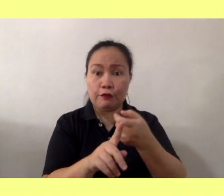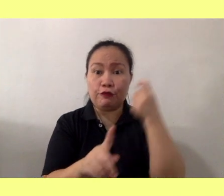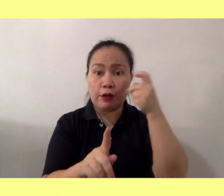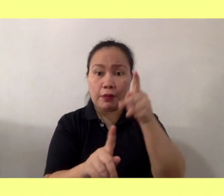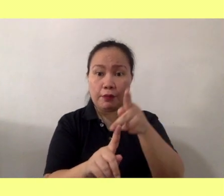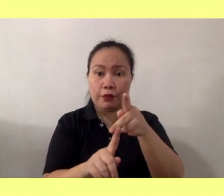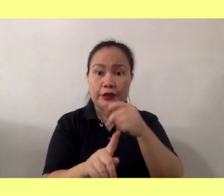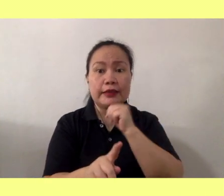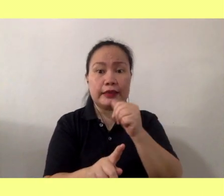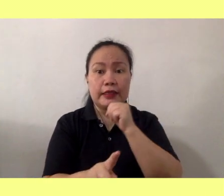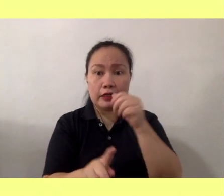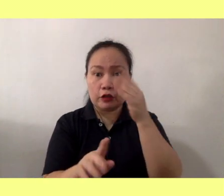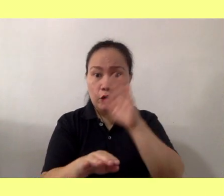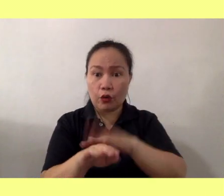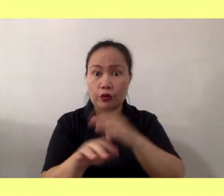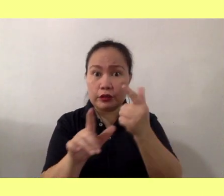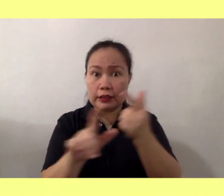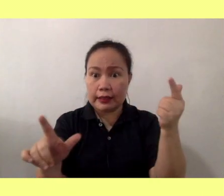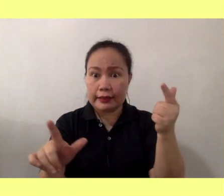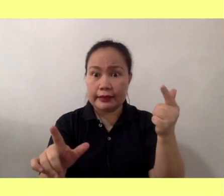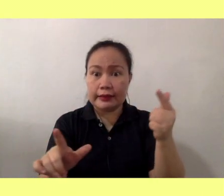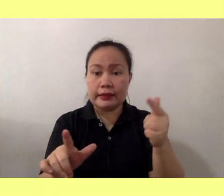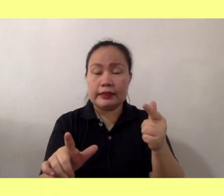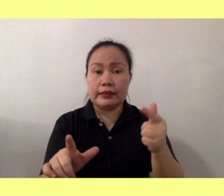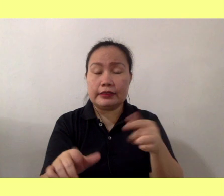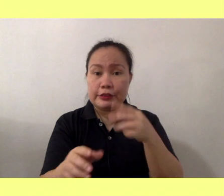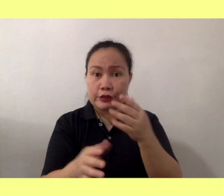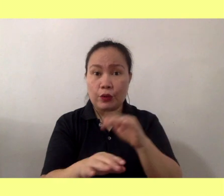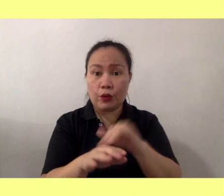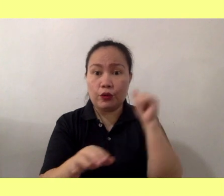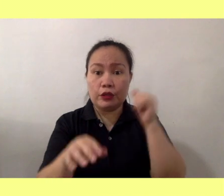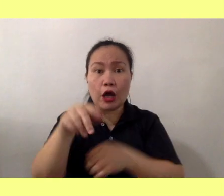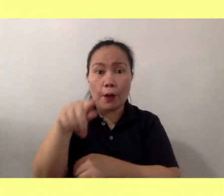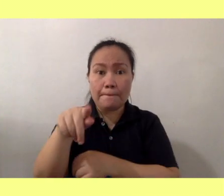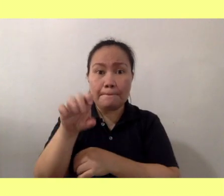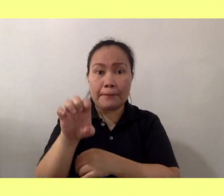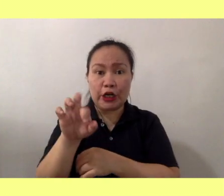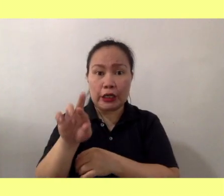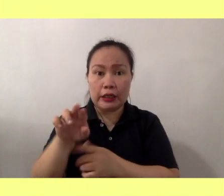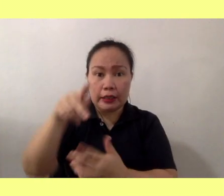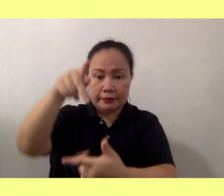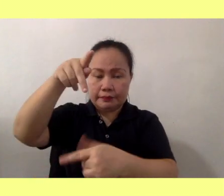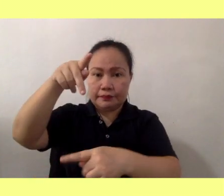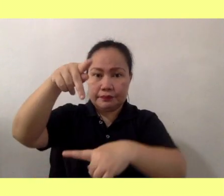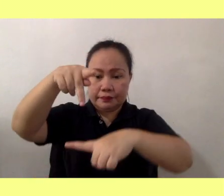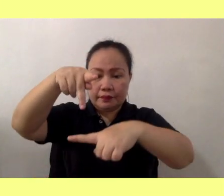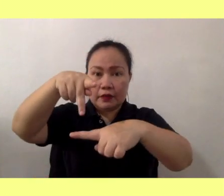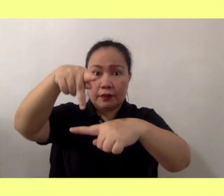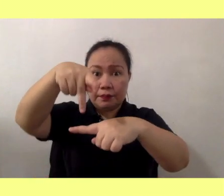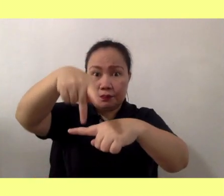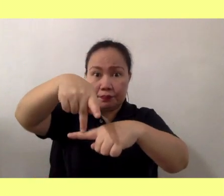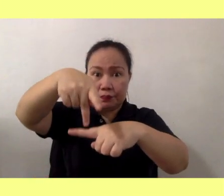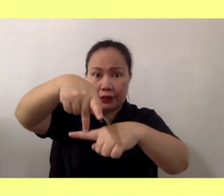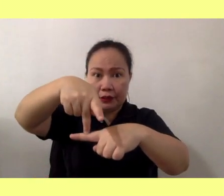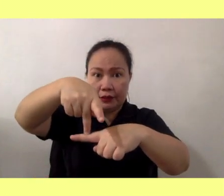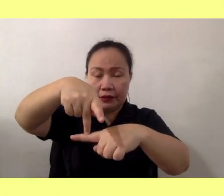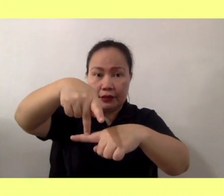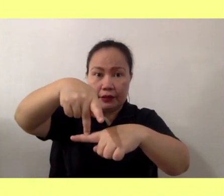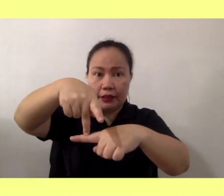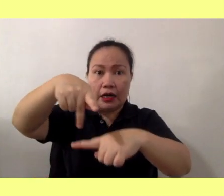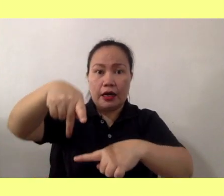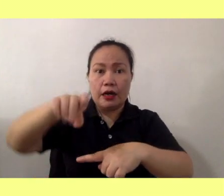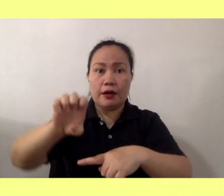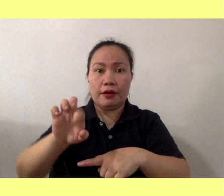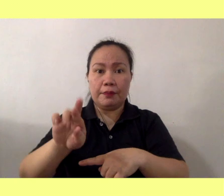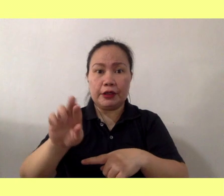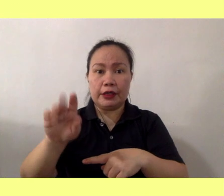the line is the perpendicular segment. So, this is just an example of the relationship of these